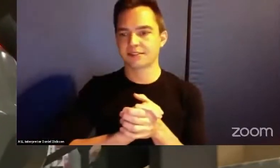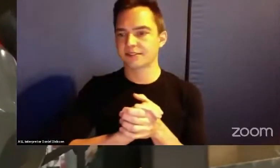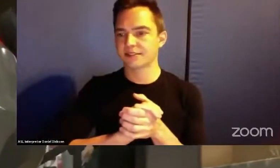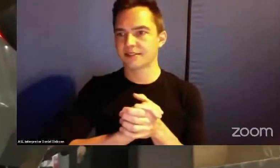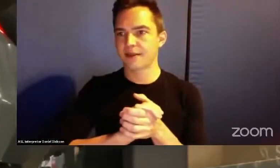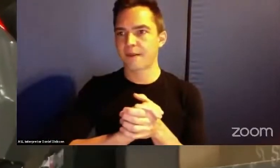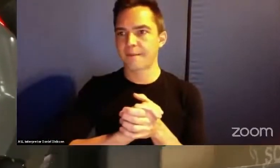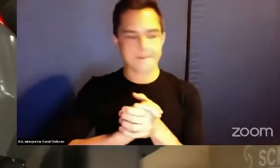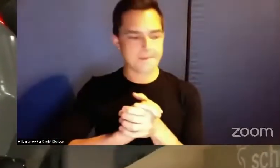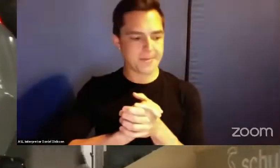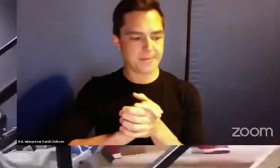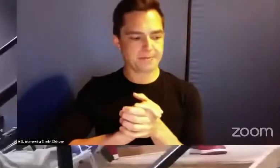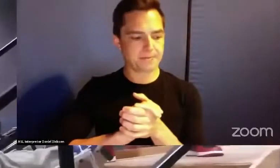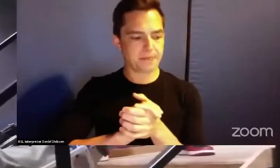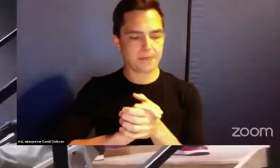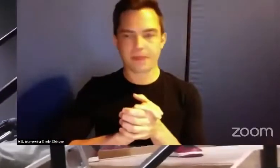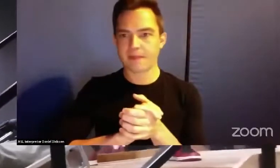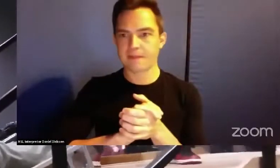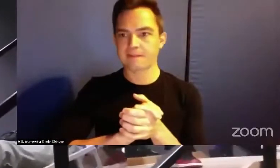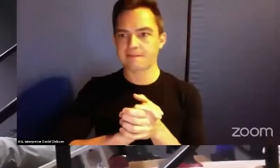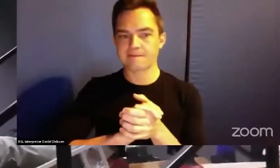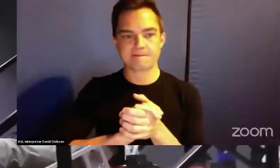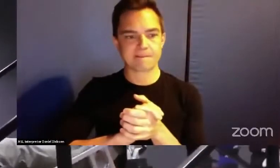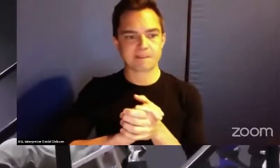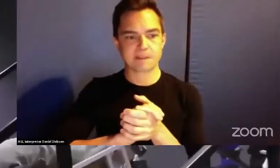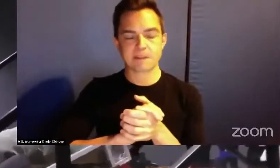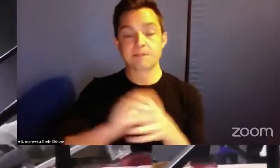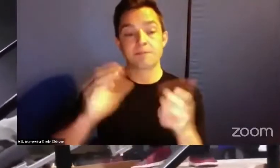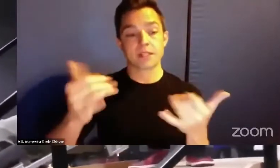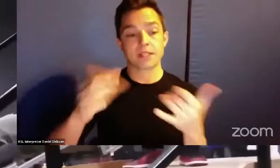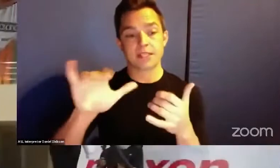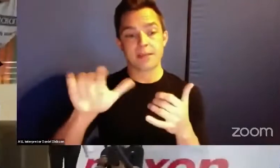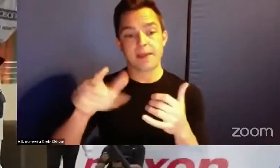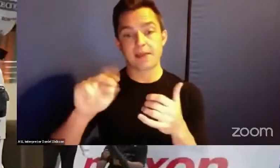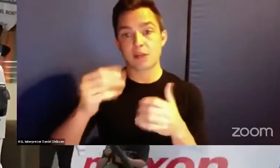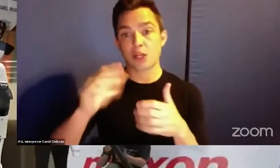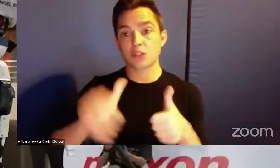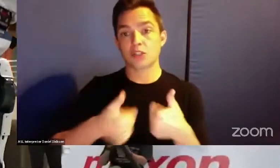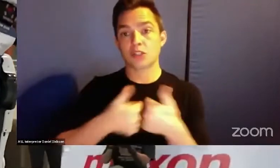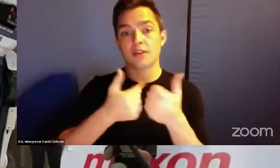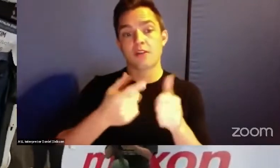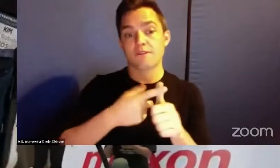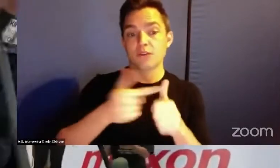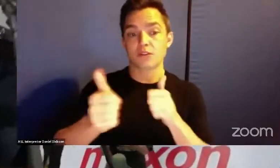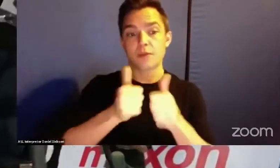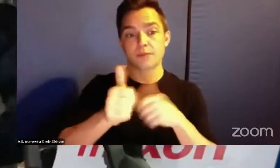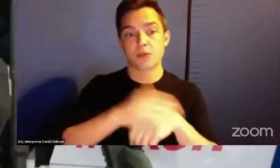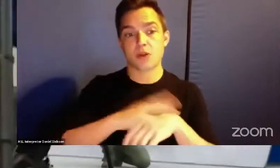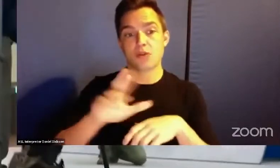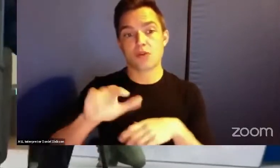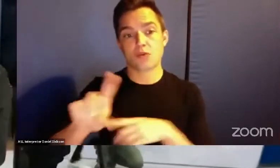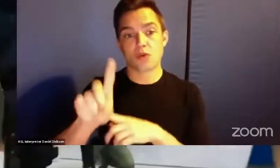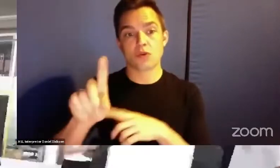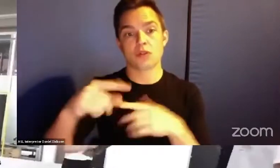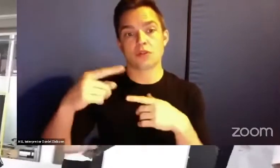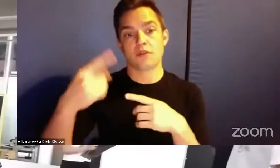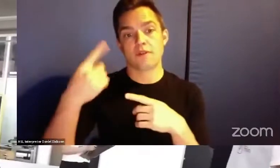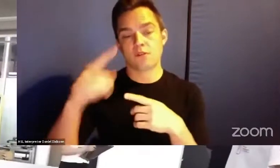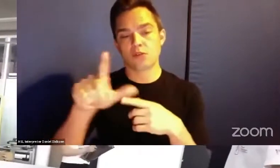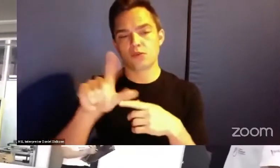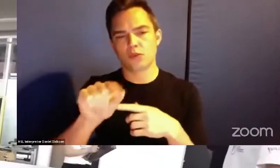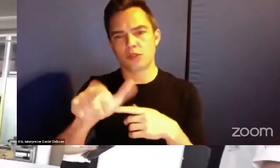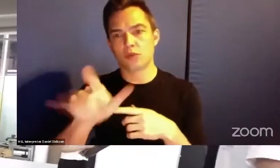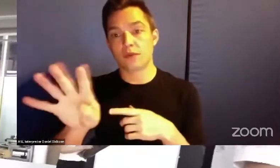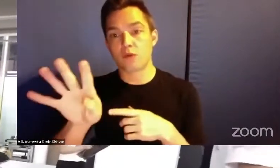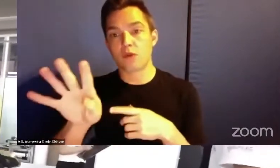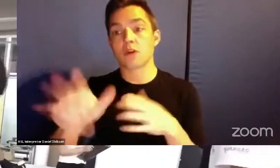Today's CYBATHLON Challenge is the first competition on the road to CYBATHLON 2024. Challenges will be staged twice a